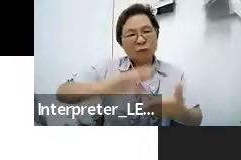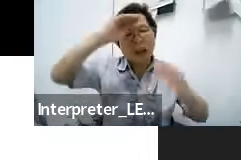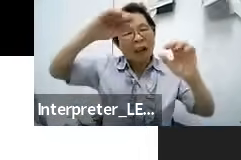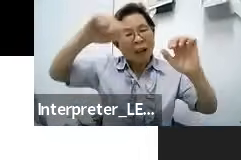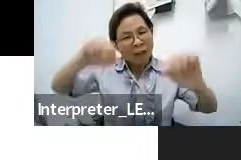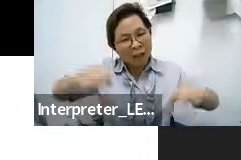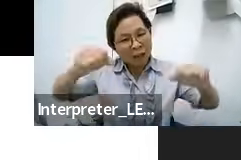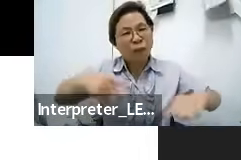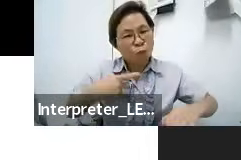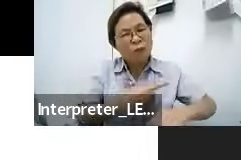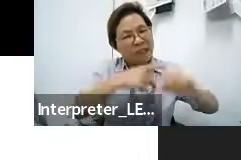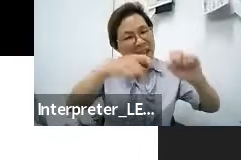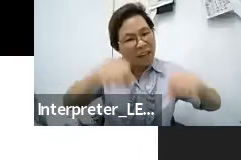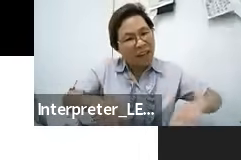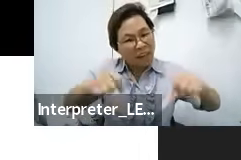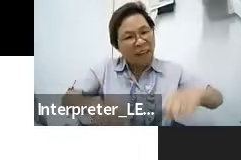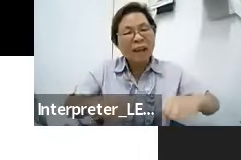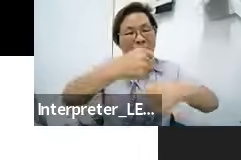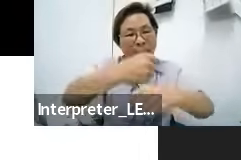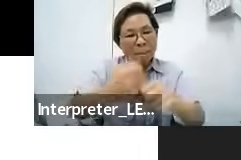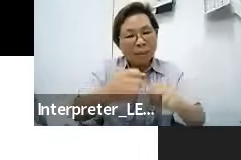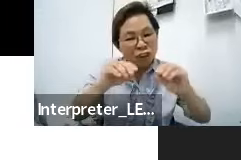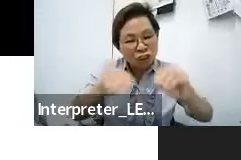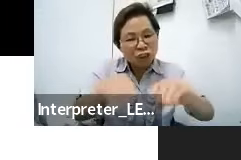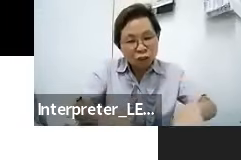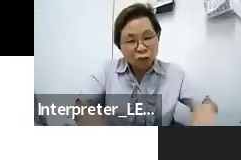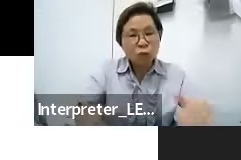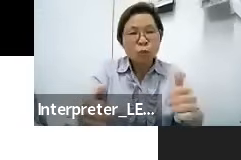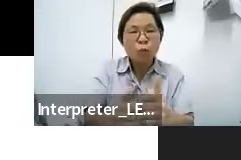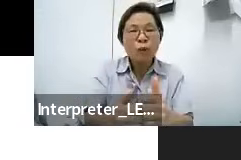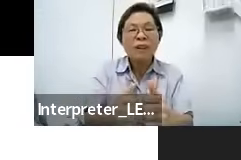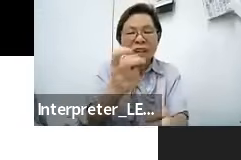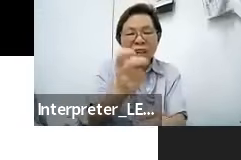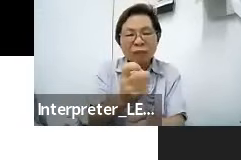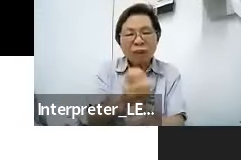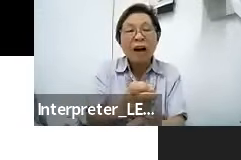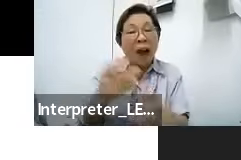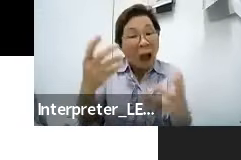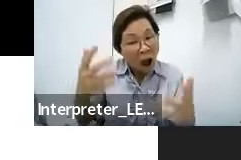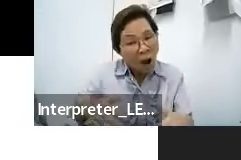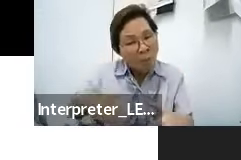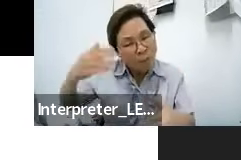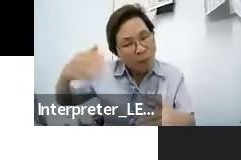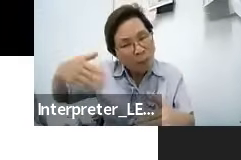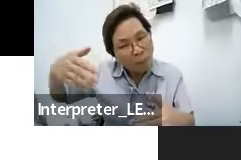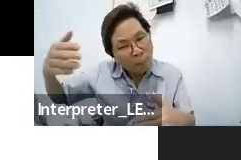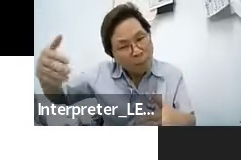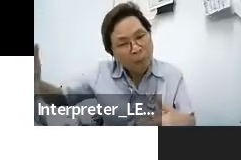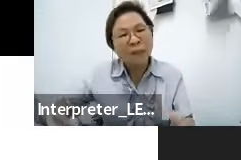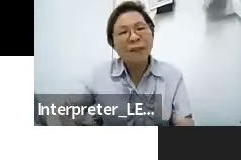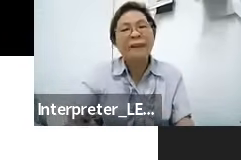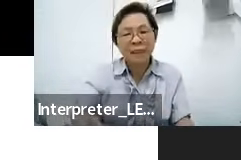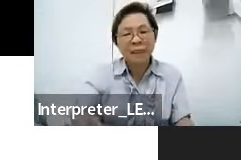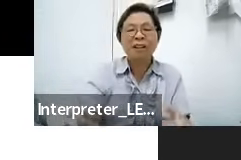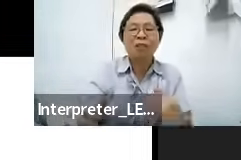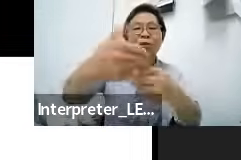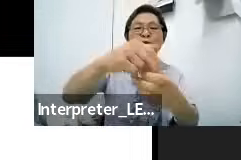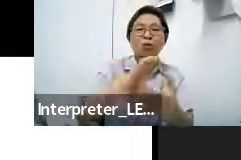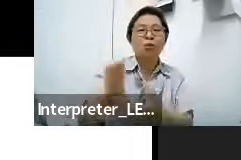we are able to take the students with difficulties, and they can end up doing what everybody normal students can